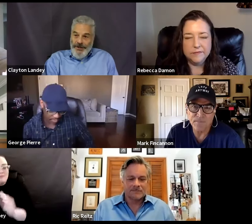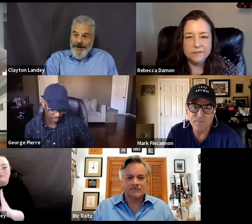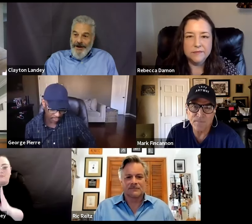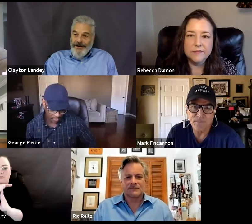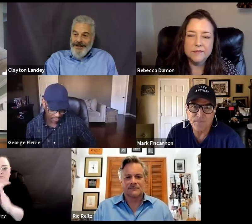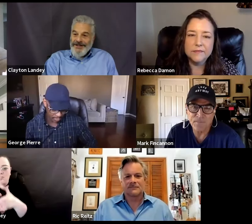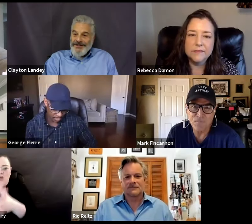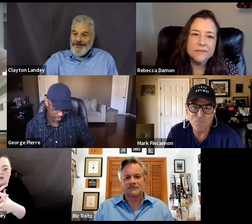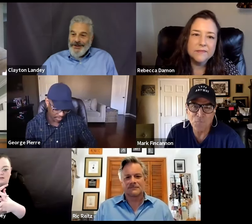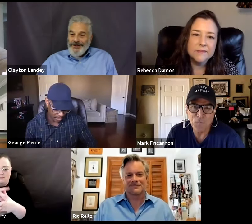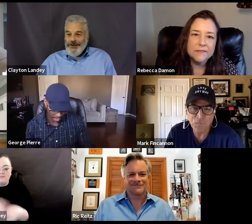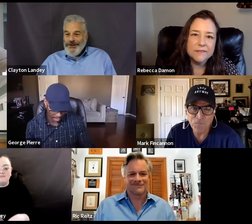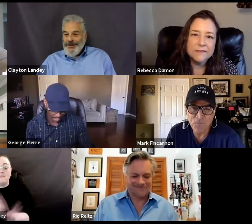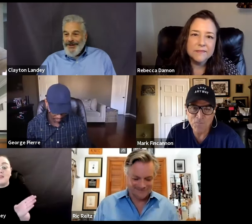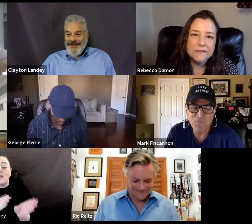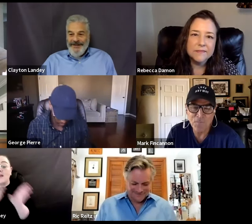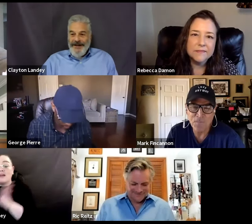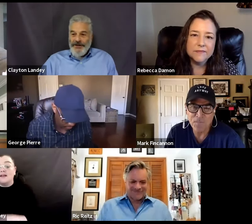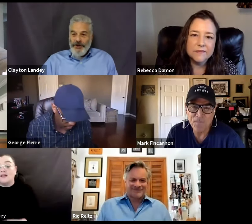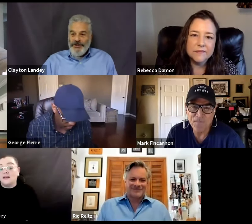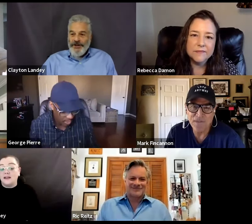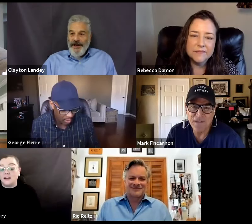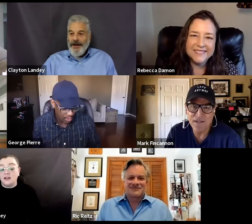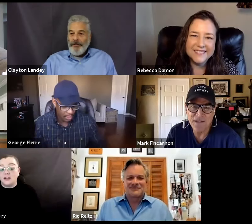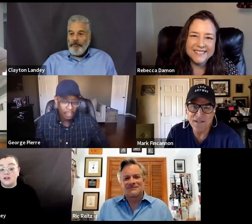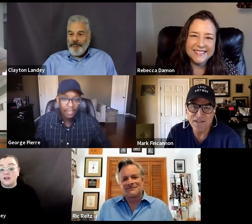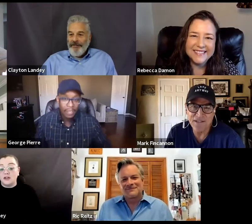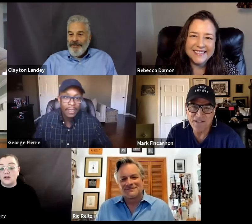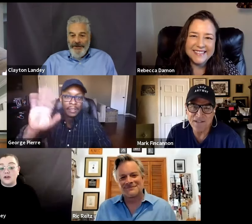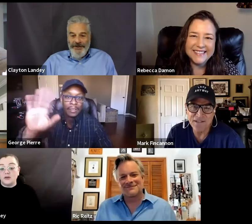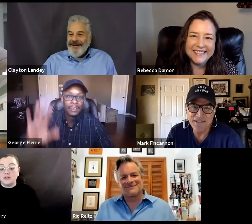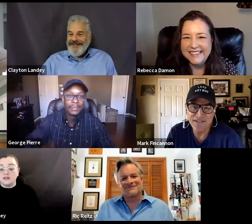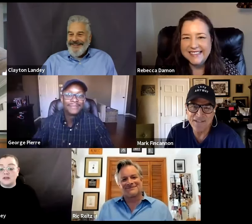George Pierre, casting director George Pierre. Hey, George, head up.